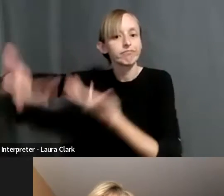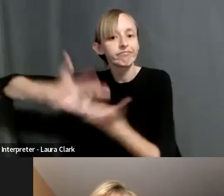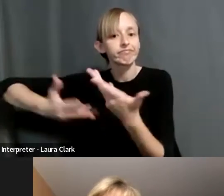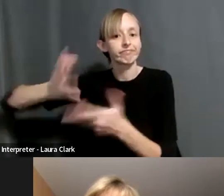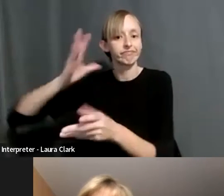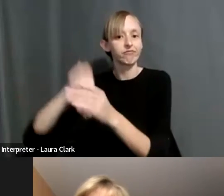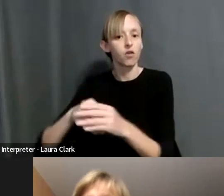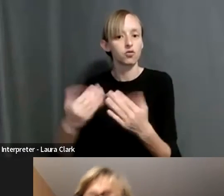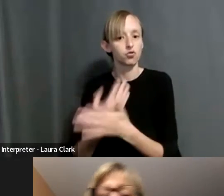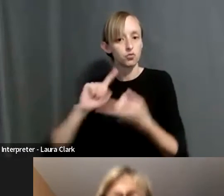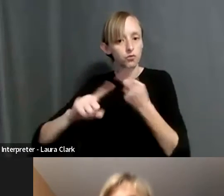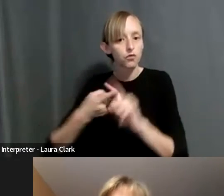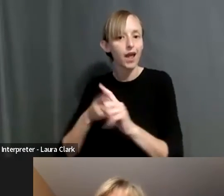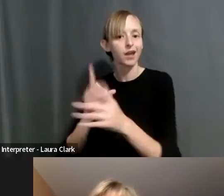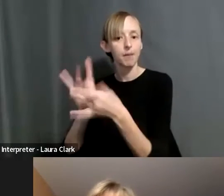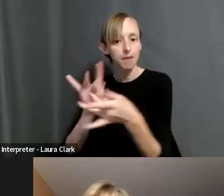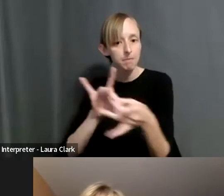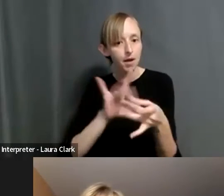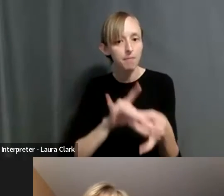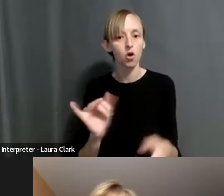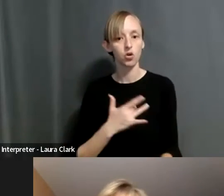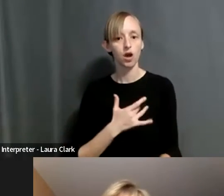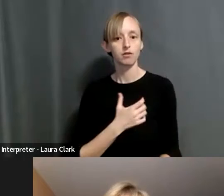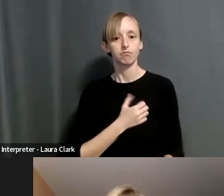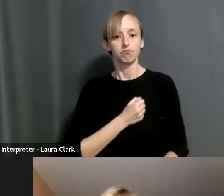friendships, and increase your heart rate too.